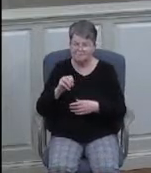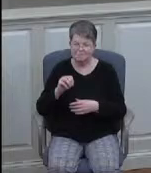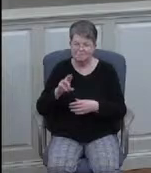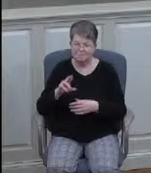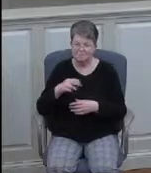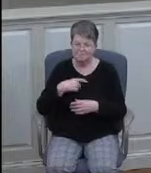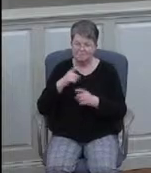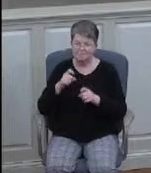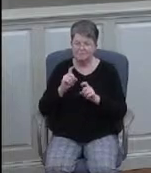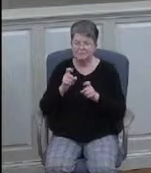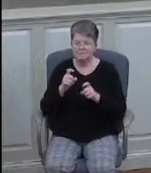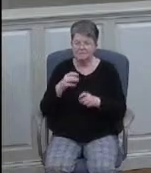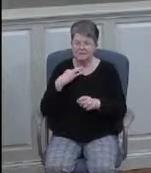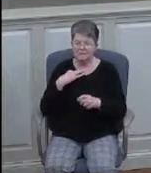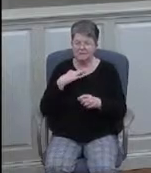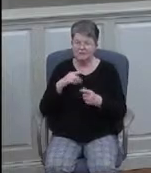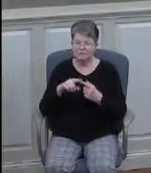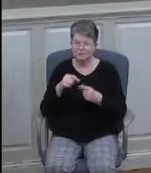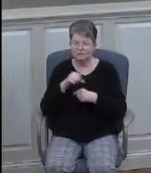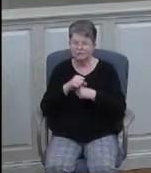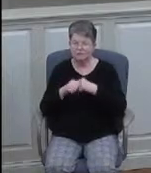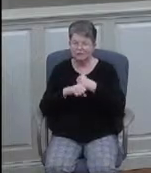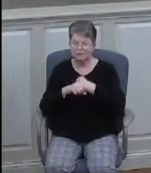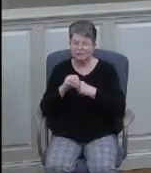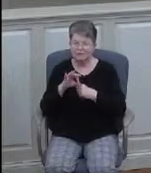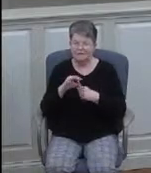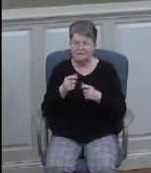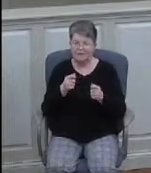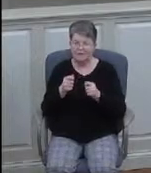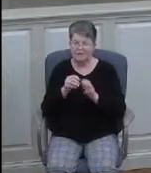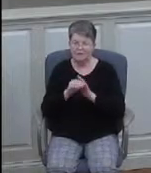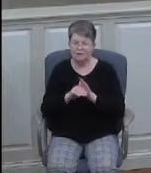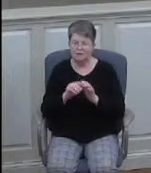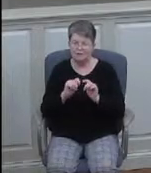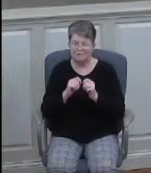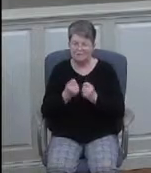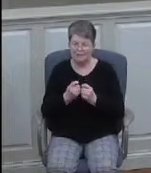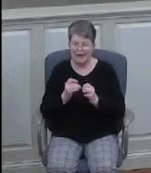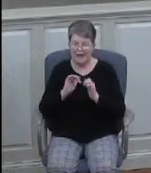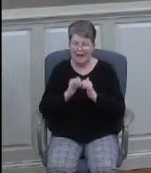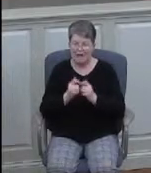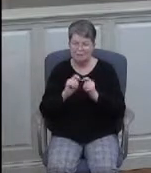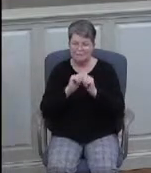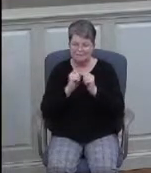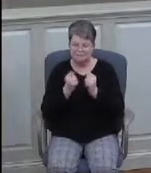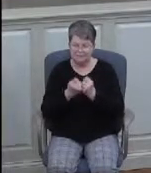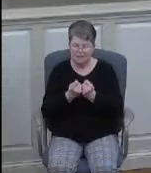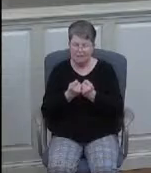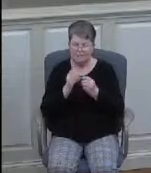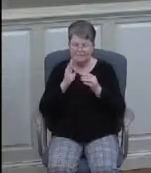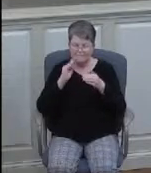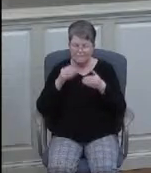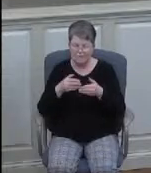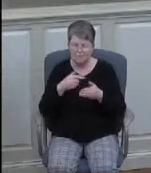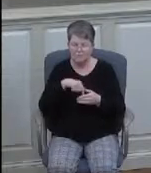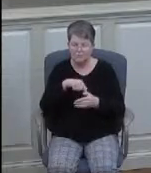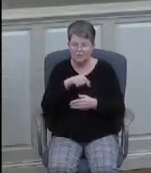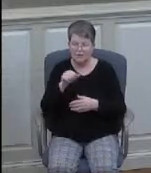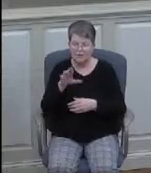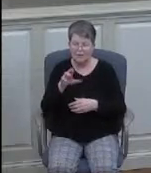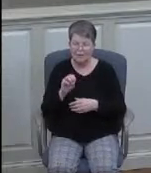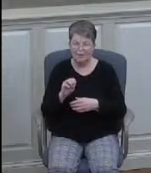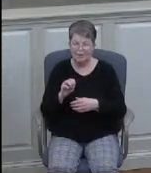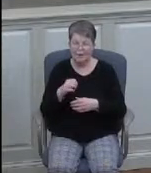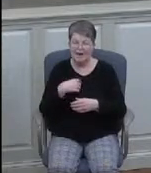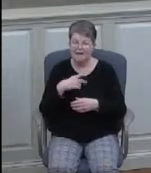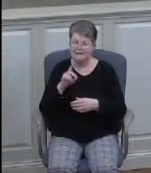give credit to the structure of the management team and everyone here, just how team-oriented we are, because, you know, I did a lot of time asking a lot